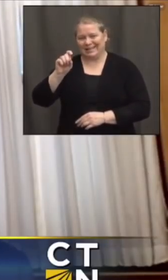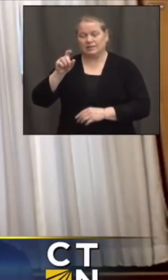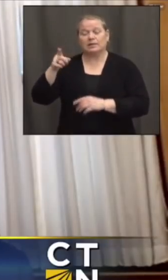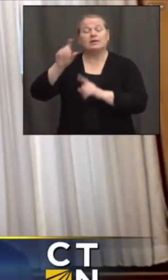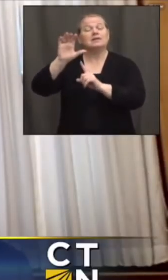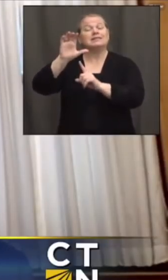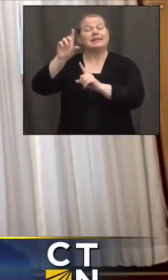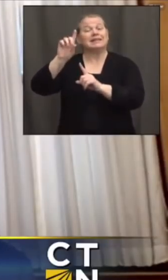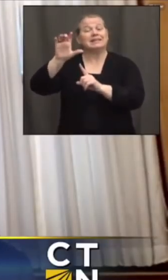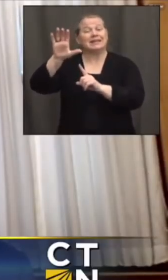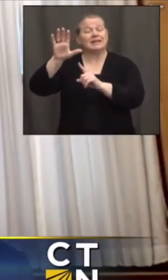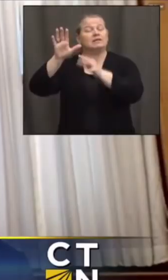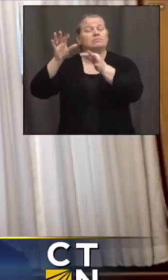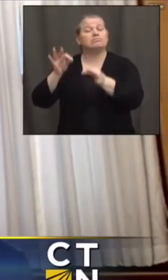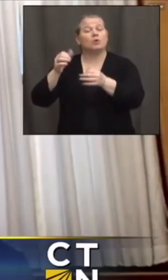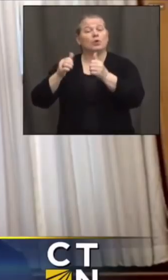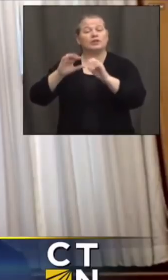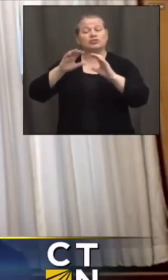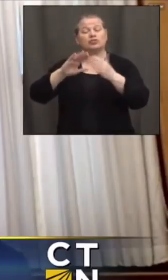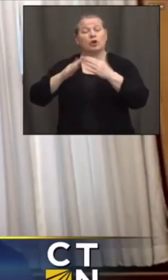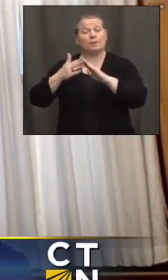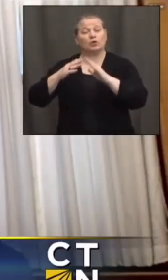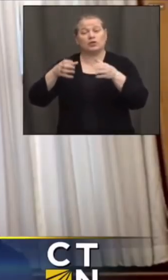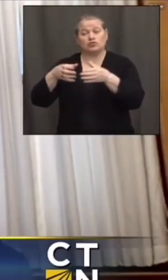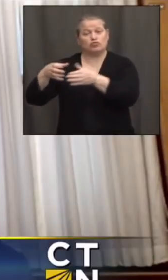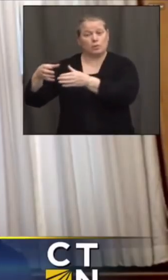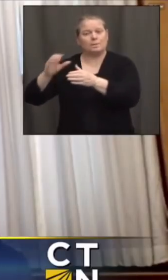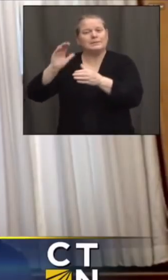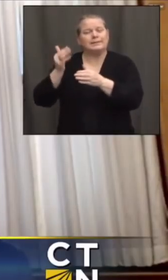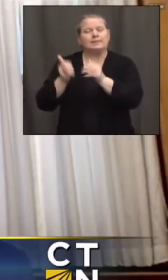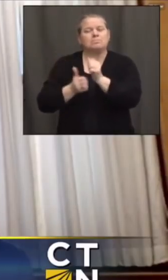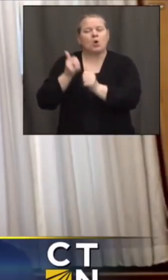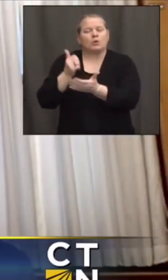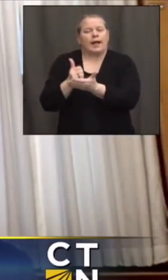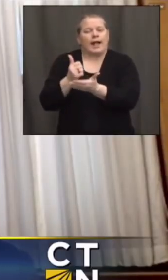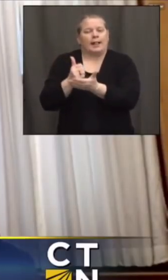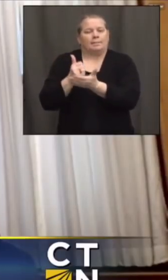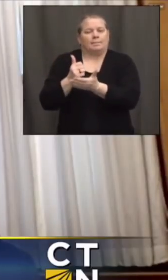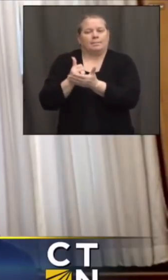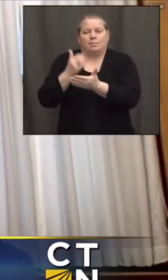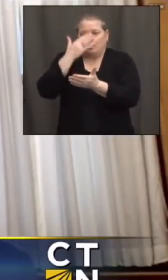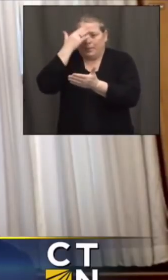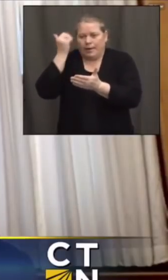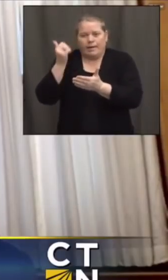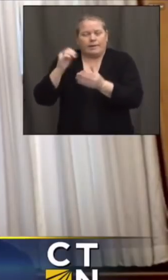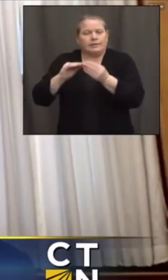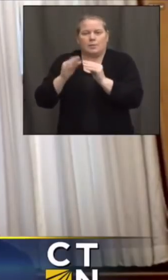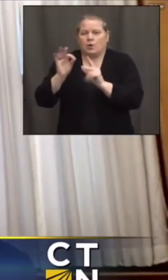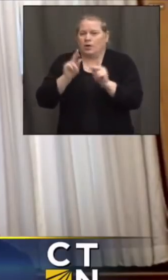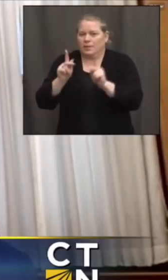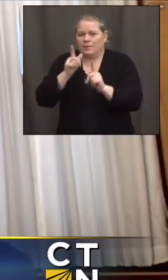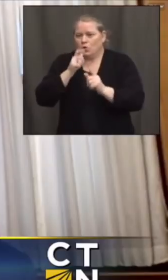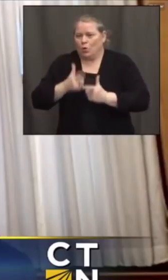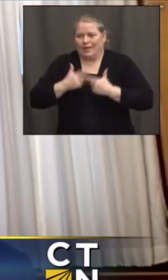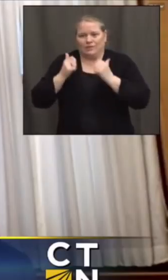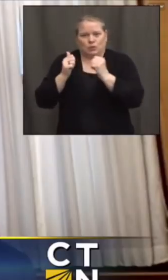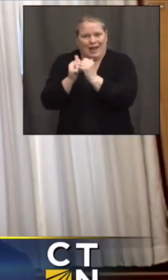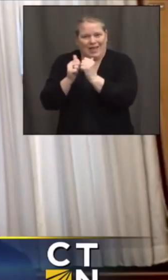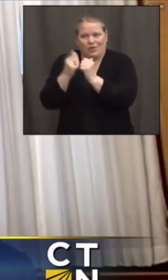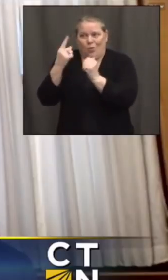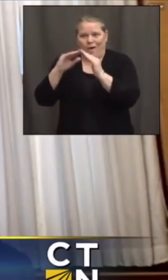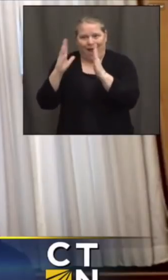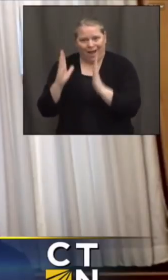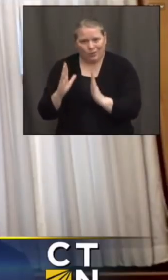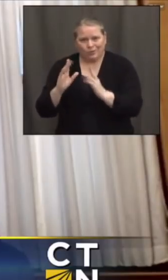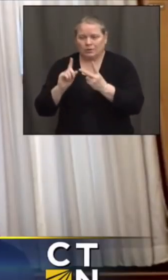need assistance in a public health emergency because of factors related to, size, number of people living in the homes,